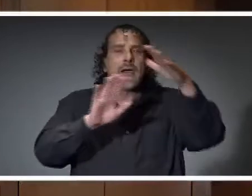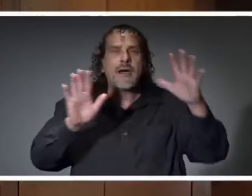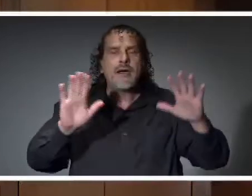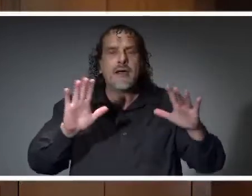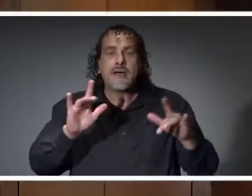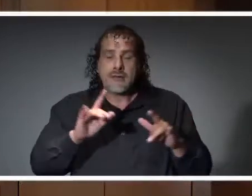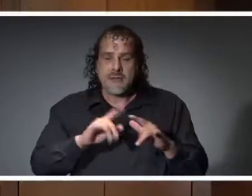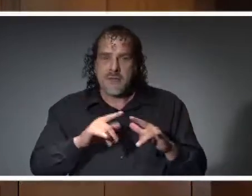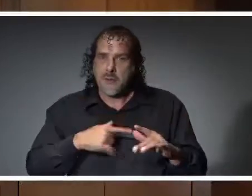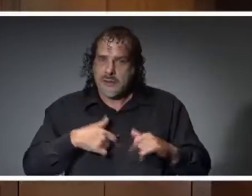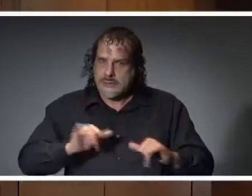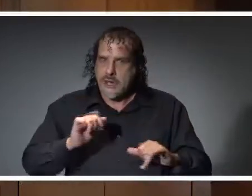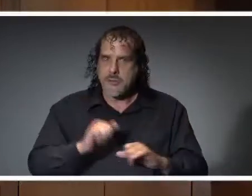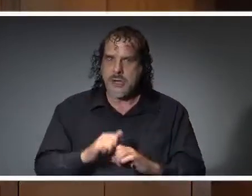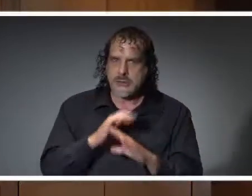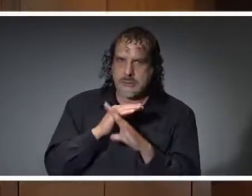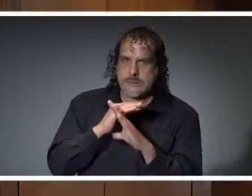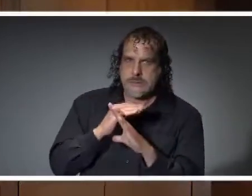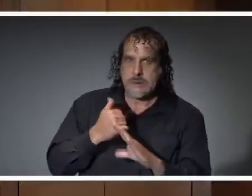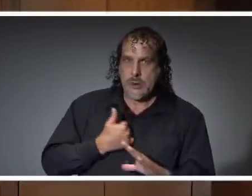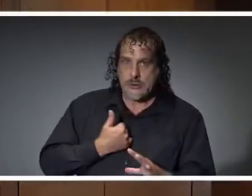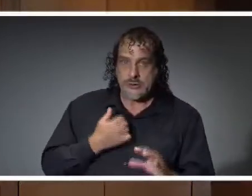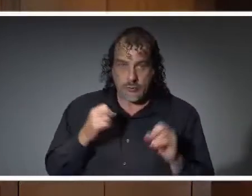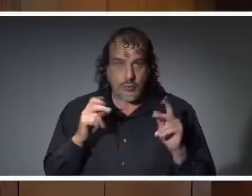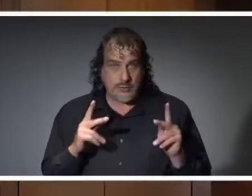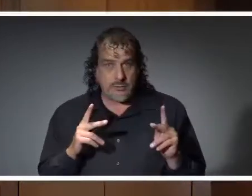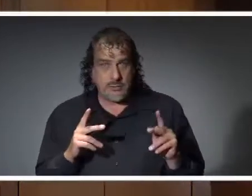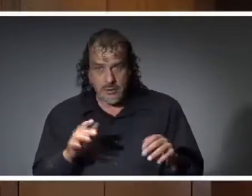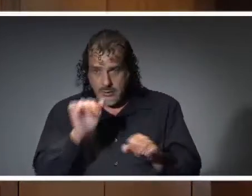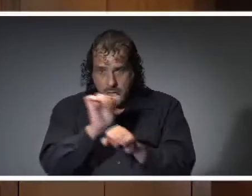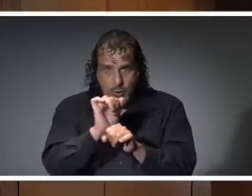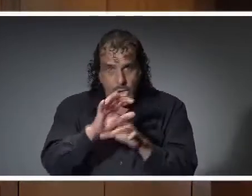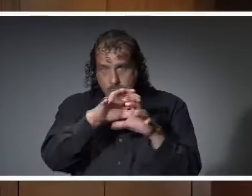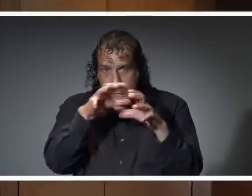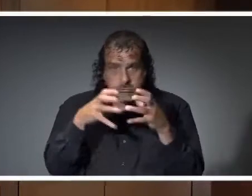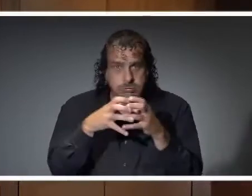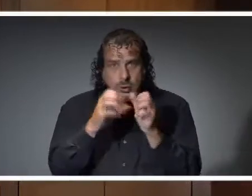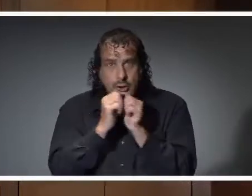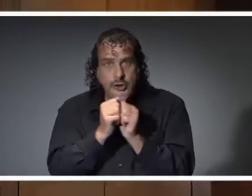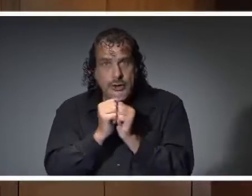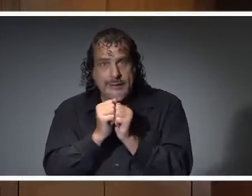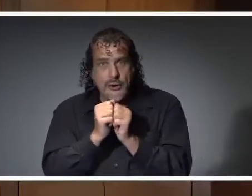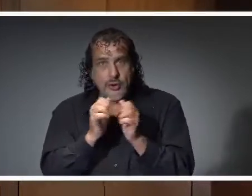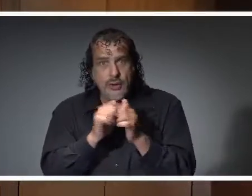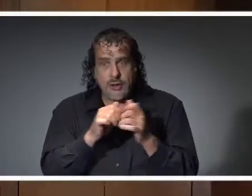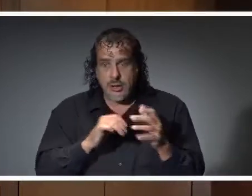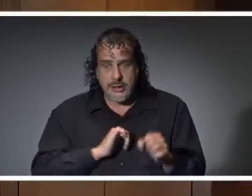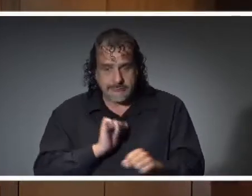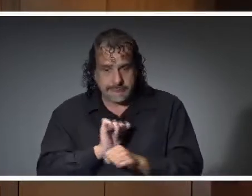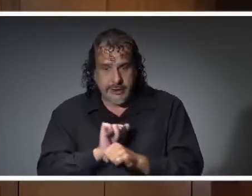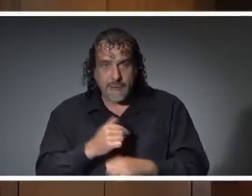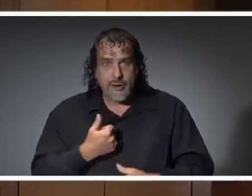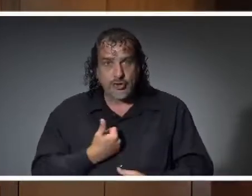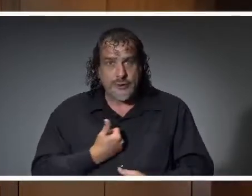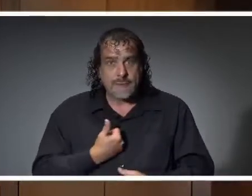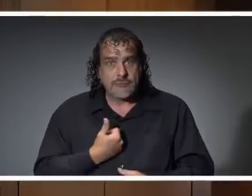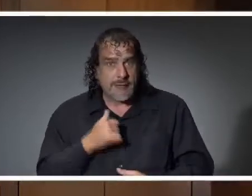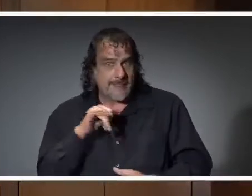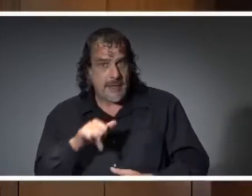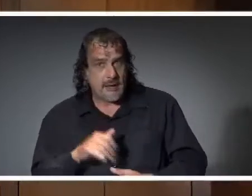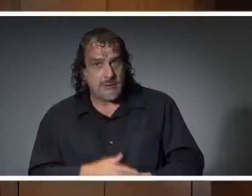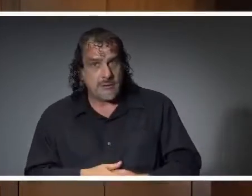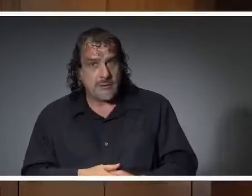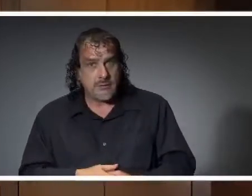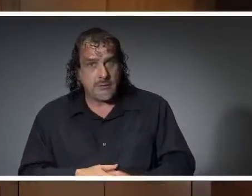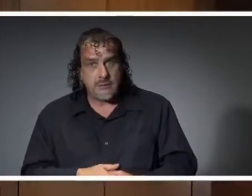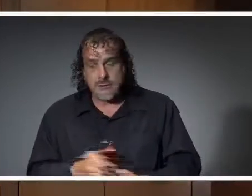up. We have got to continue to work as a state, taking care of ourselves and taking care of our neighbors. And with that, I'm going to turn it over to Dr. Dobbs